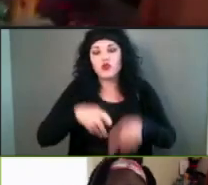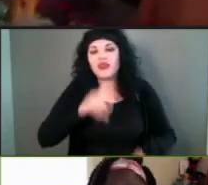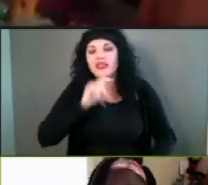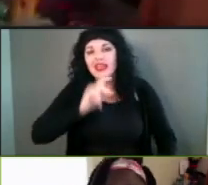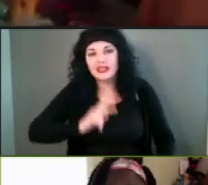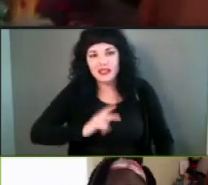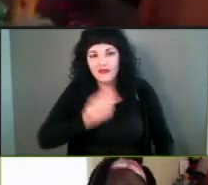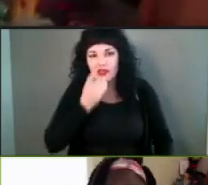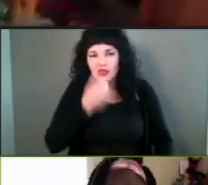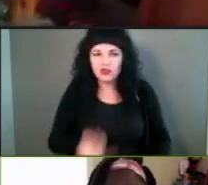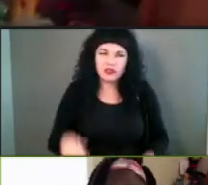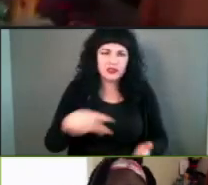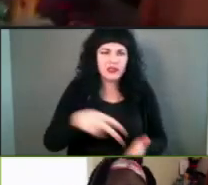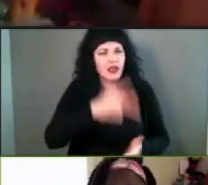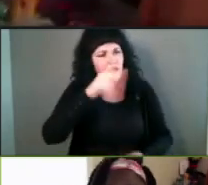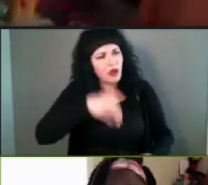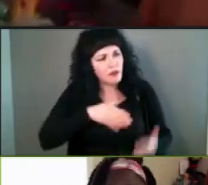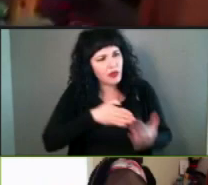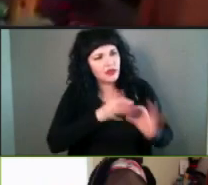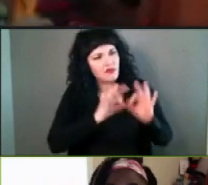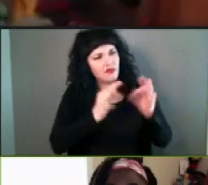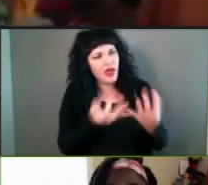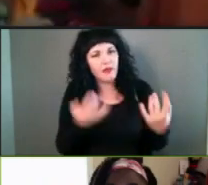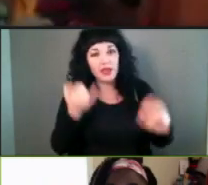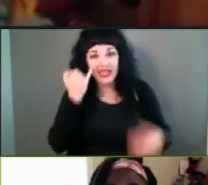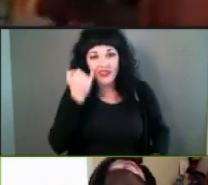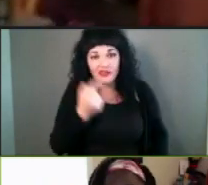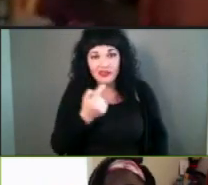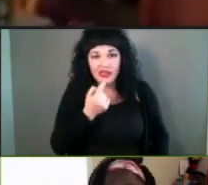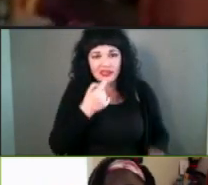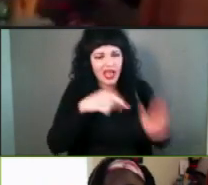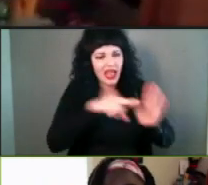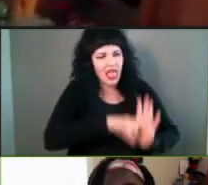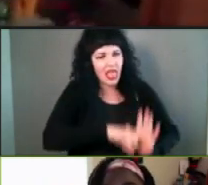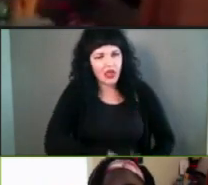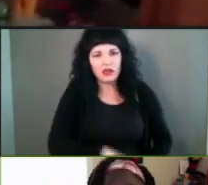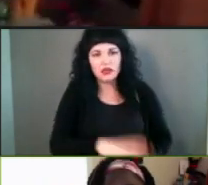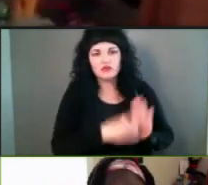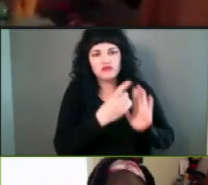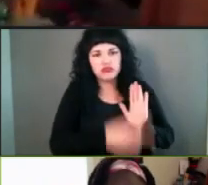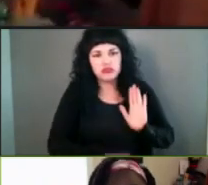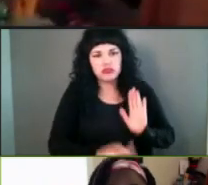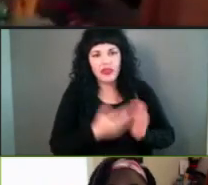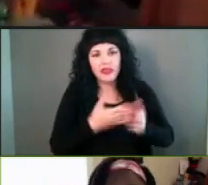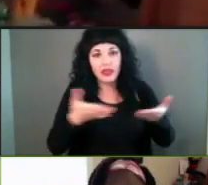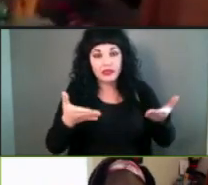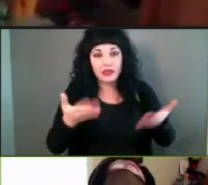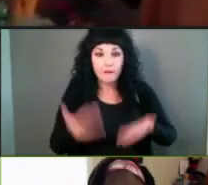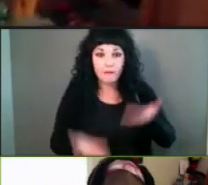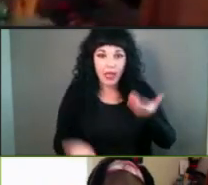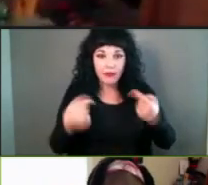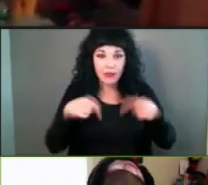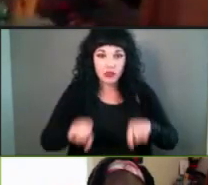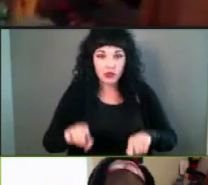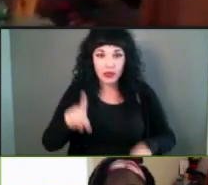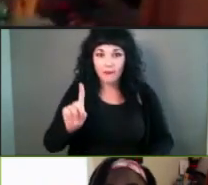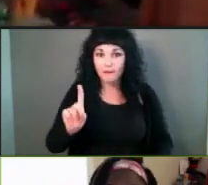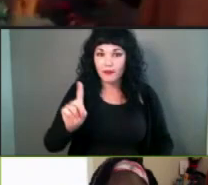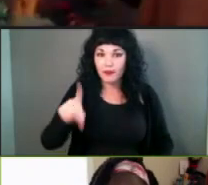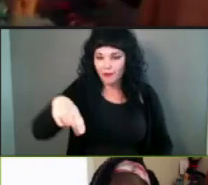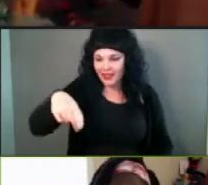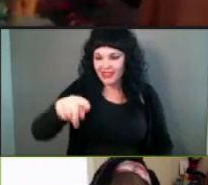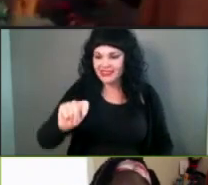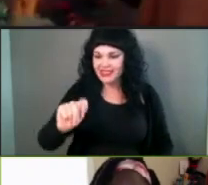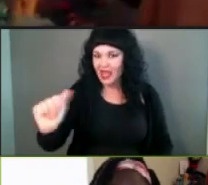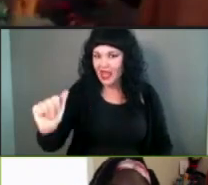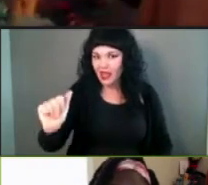homophobic jokes. It might mean standing up in a PTA meeting and insisting that we consider all the children when we're making decisions. For all